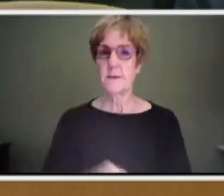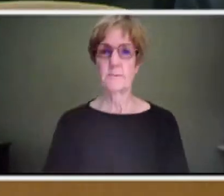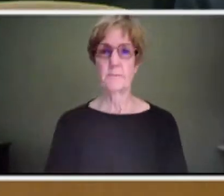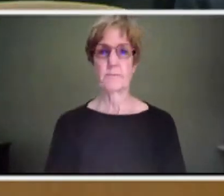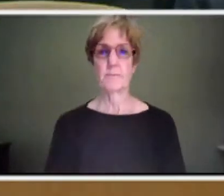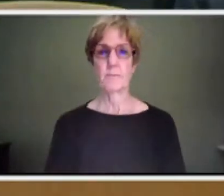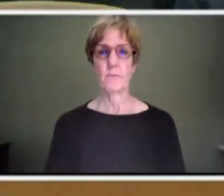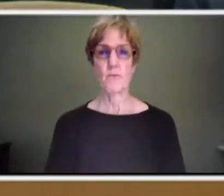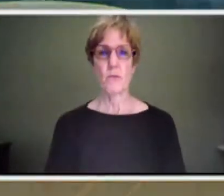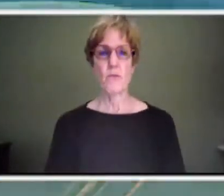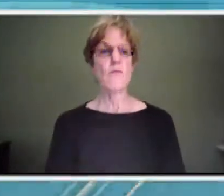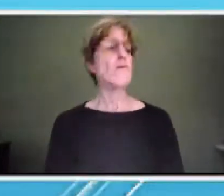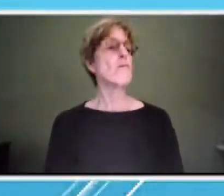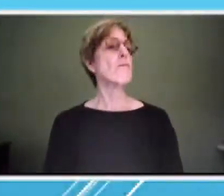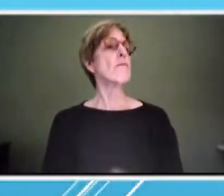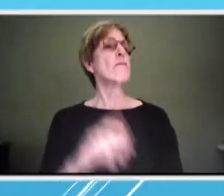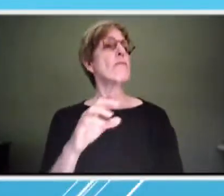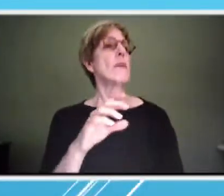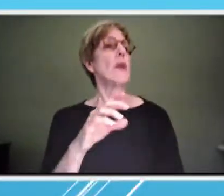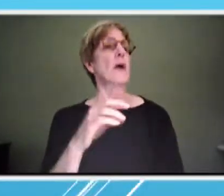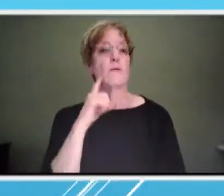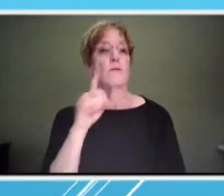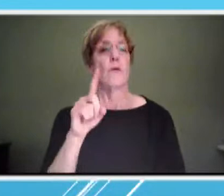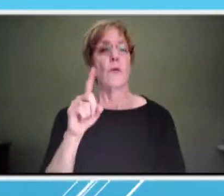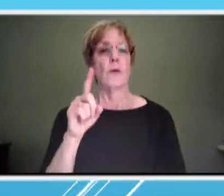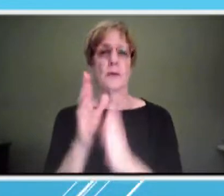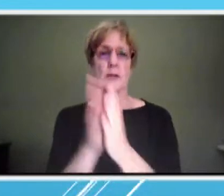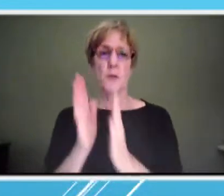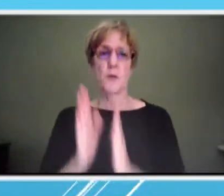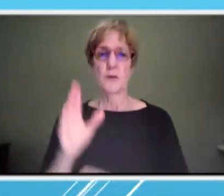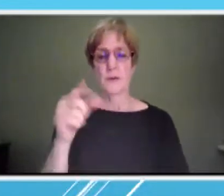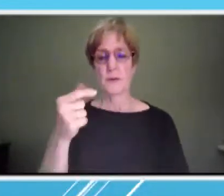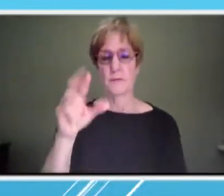Tem, council members, Colin Brown on behalf of the petitioner Griffin Family